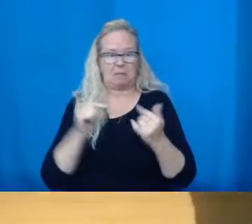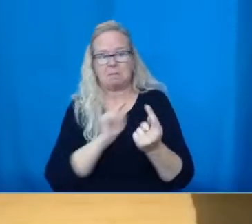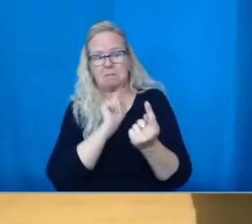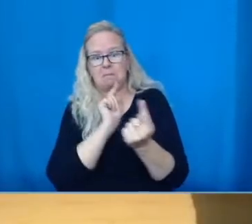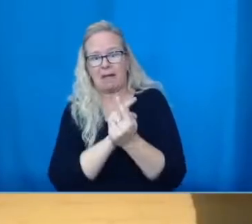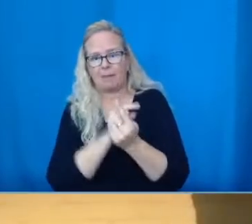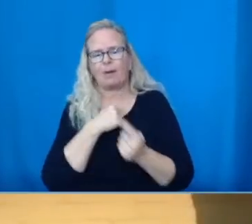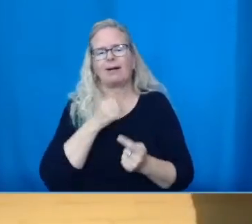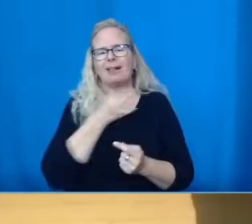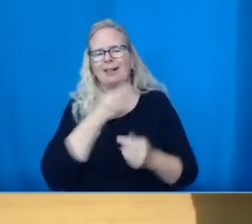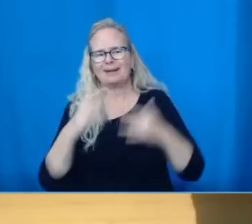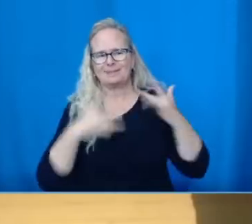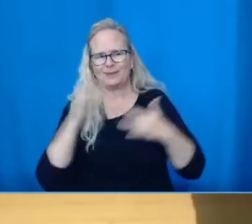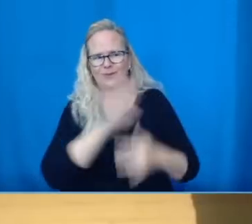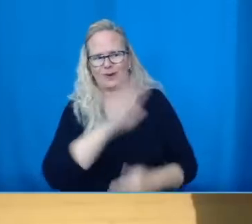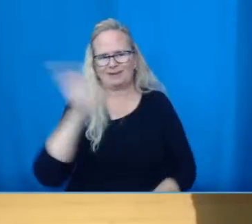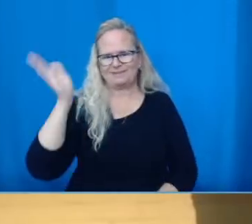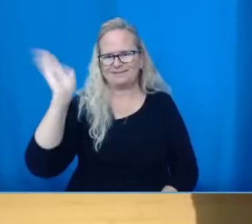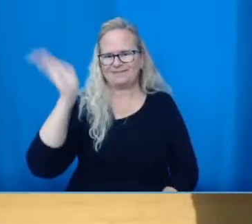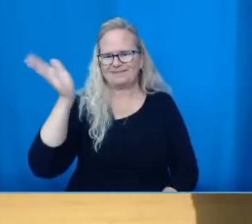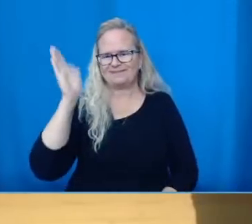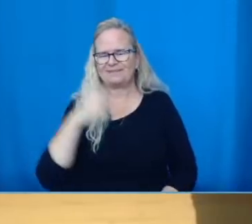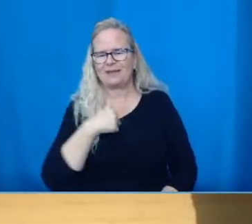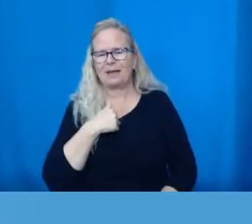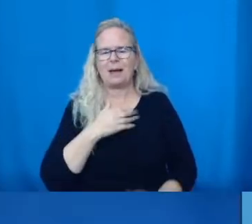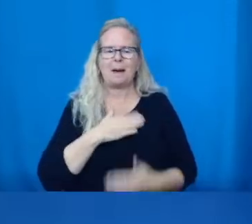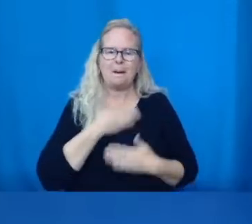Michelle. Thank you very much, Dr. Vipond.